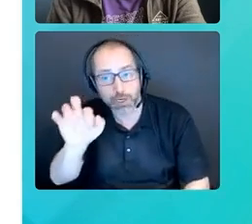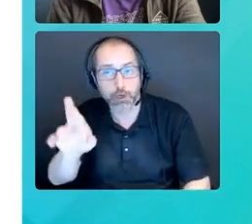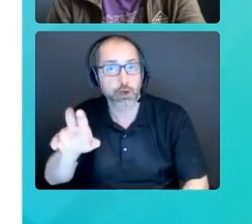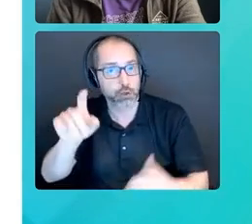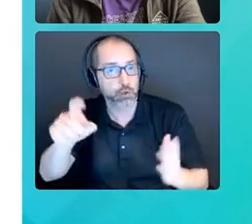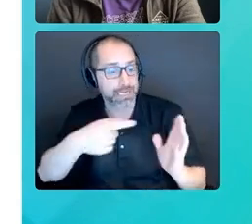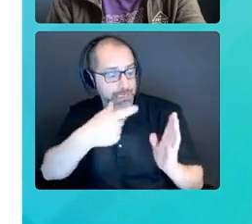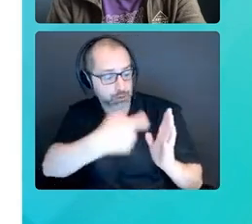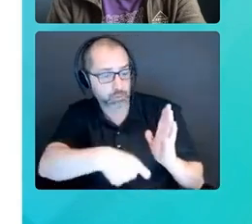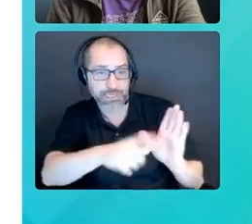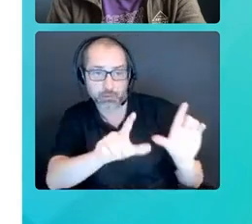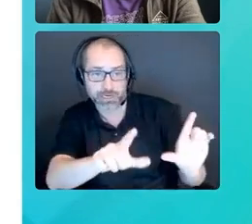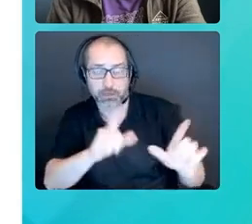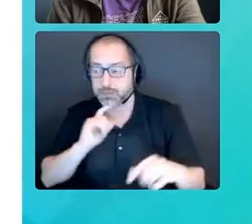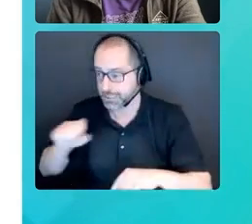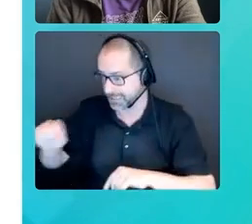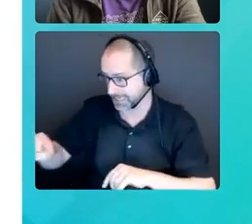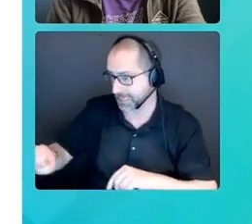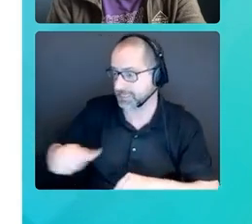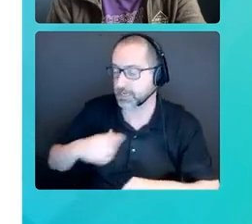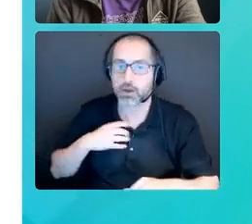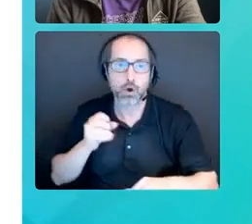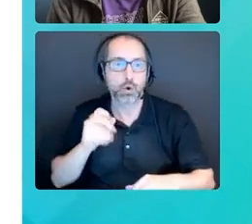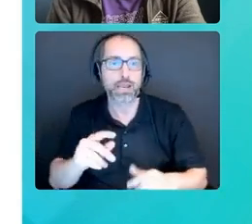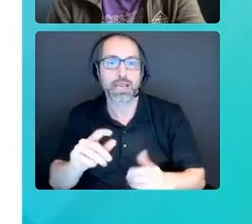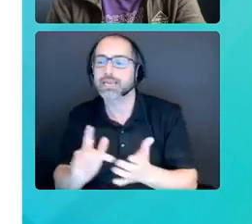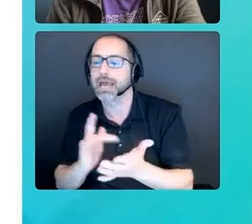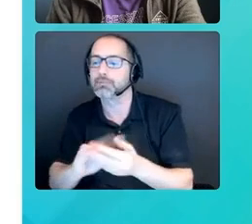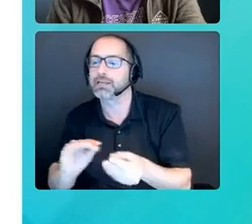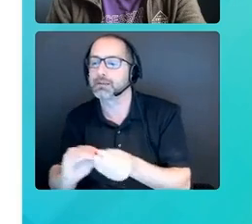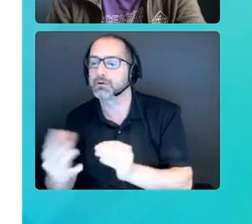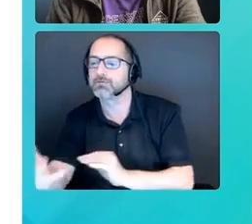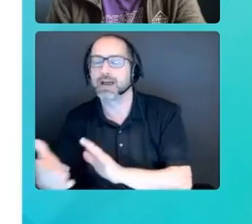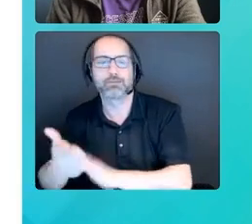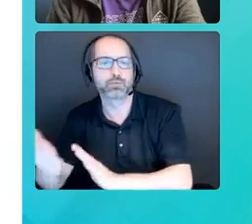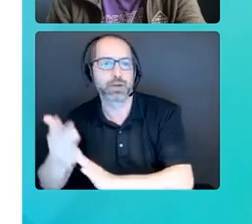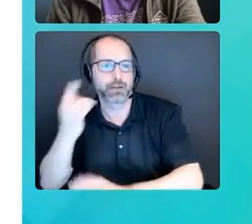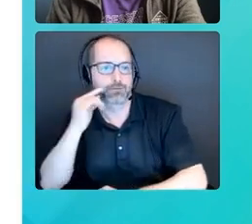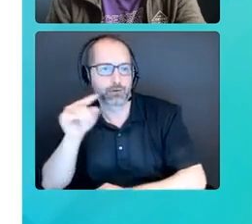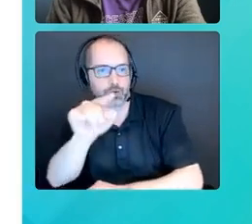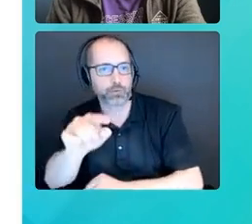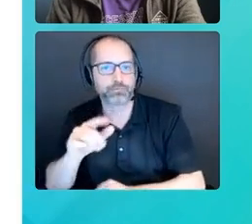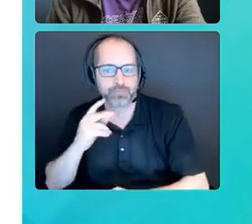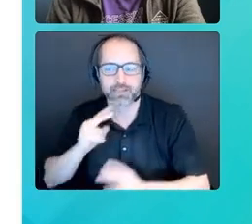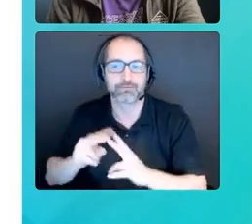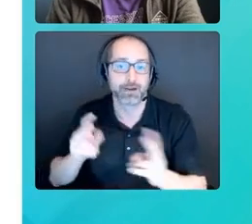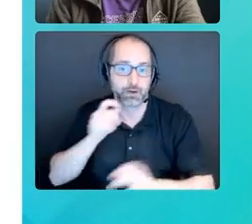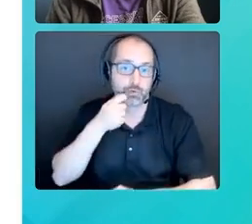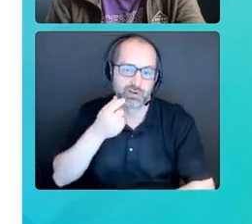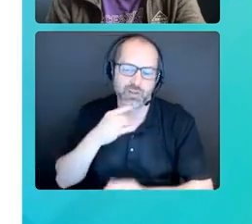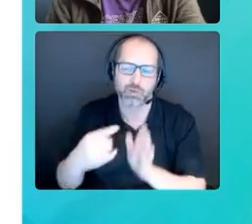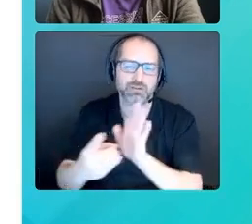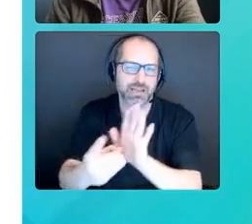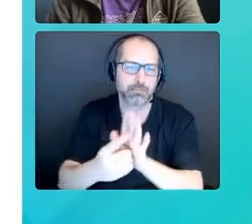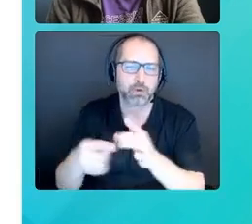do. Go, tablet number 5 it has it running for you. Very cool. And they'll demo that at Connect.